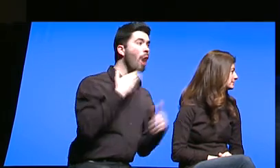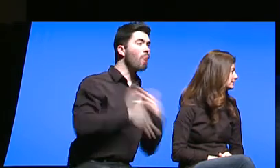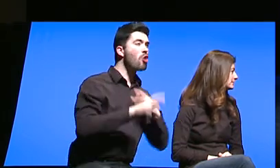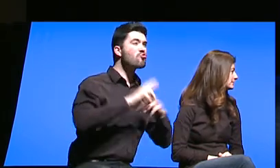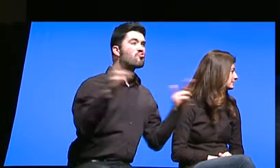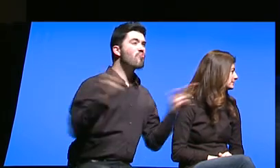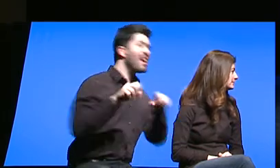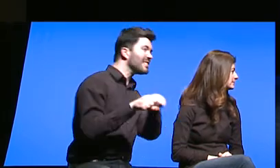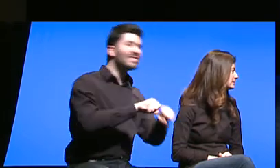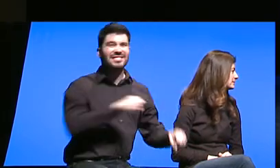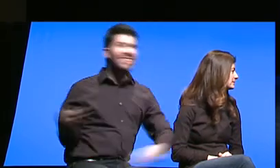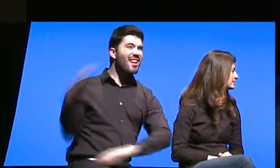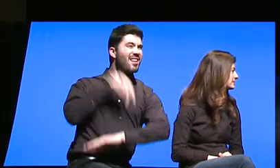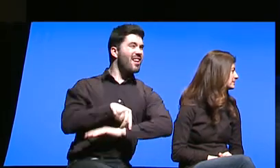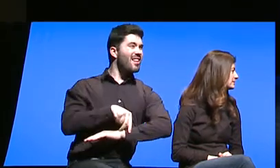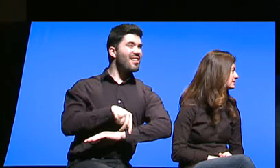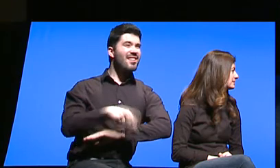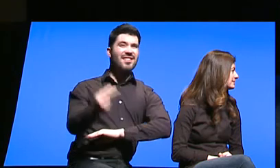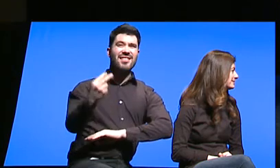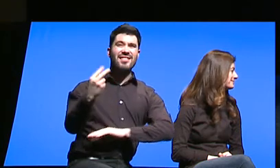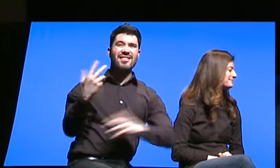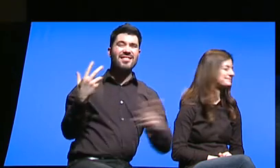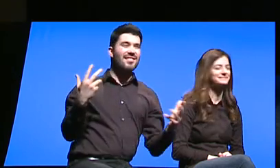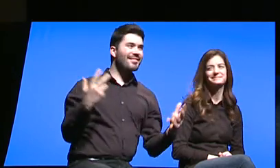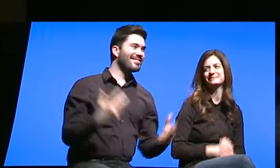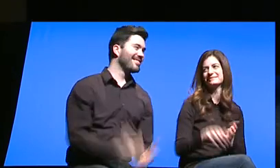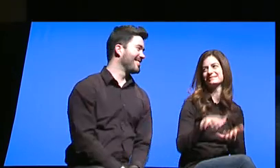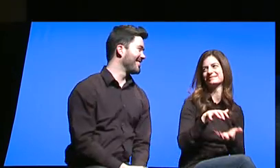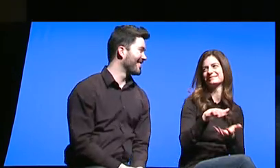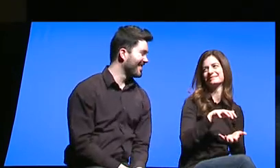the stage, tell you the truth. I'm loving this, okay?